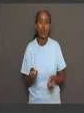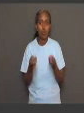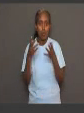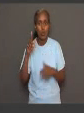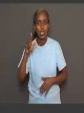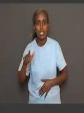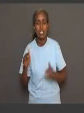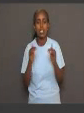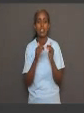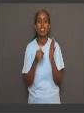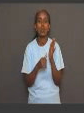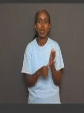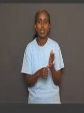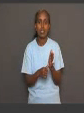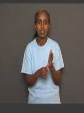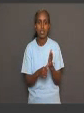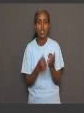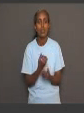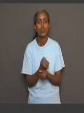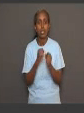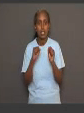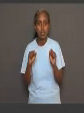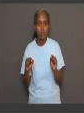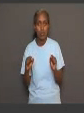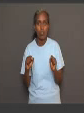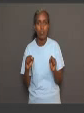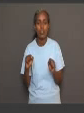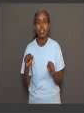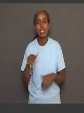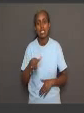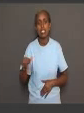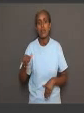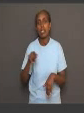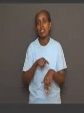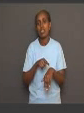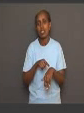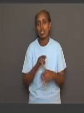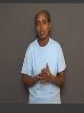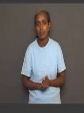linear inequalities to be solved simultaneously.